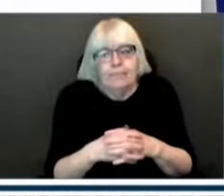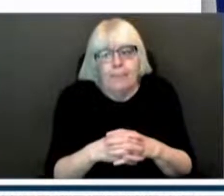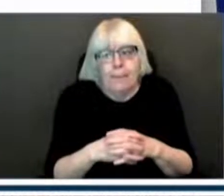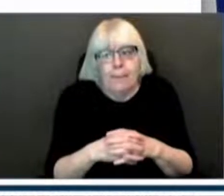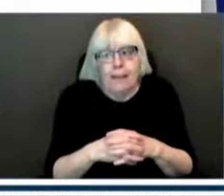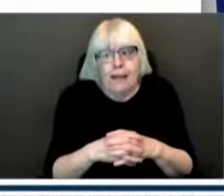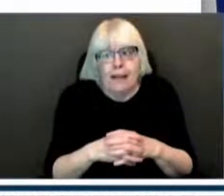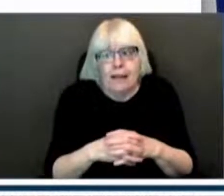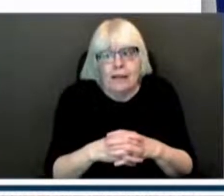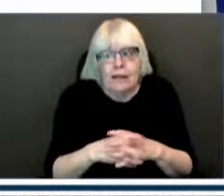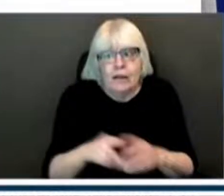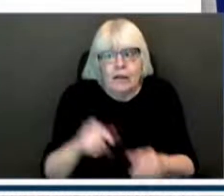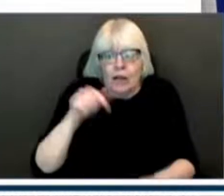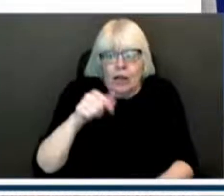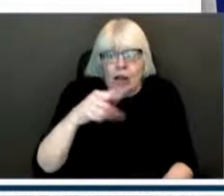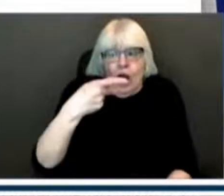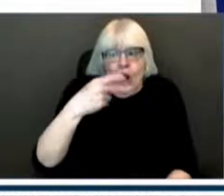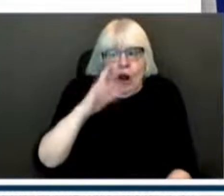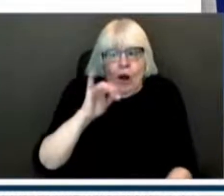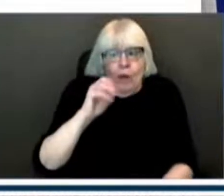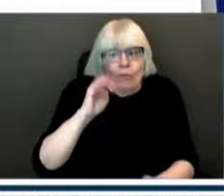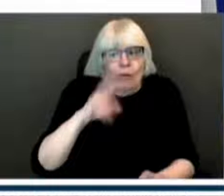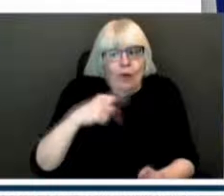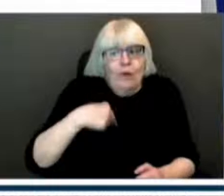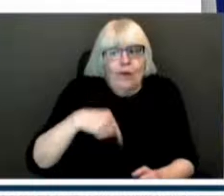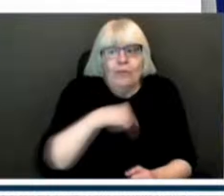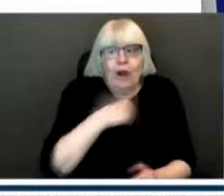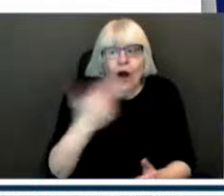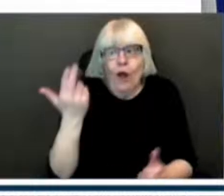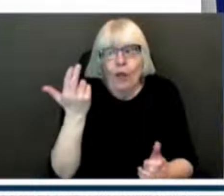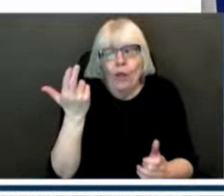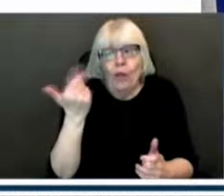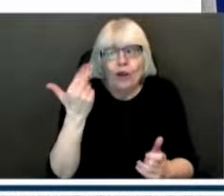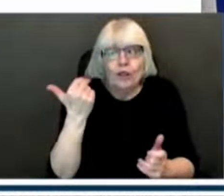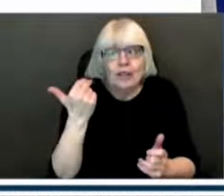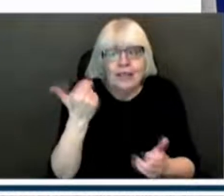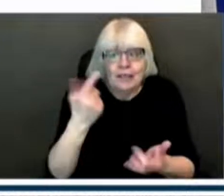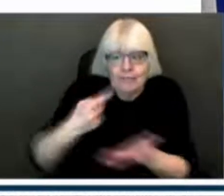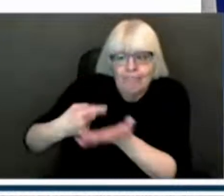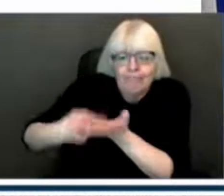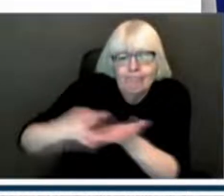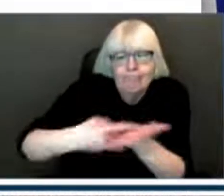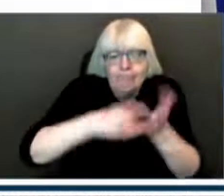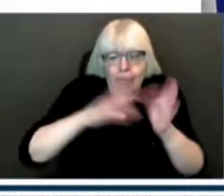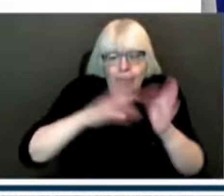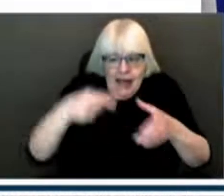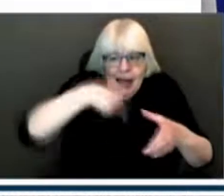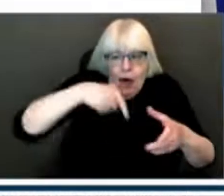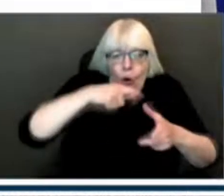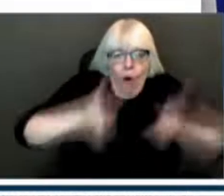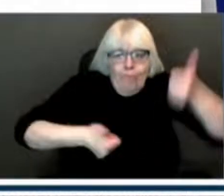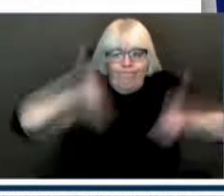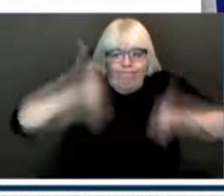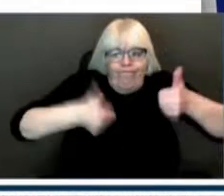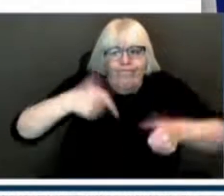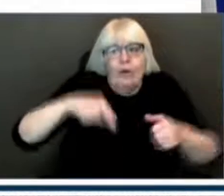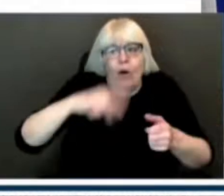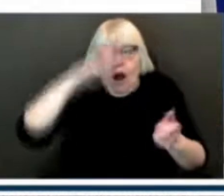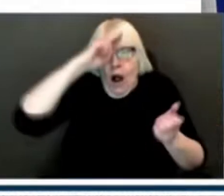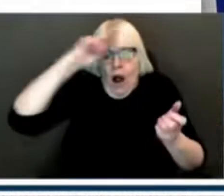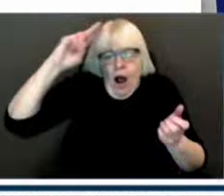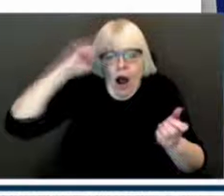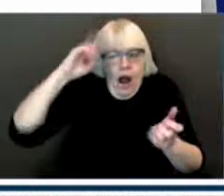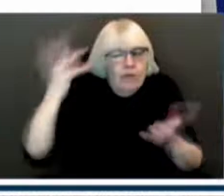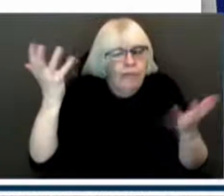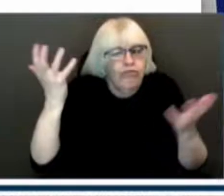healthcare in Canada. Everyone is experiencing challenges with their healthcare systems. It's consistent across the country. It